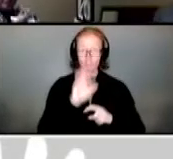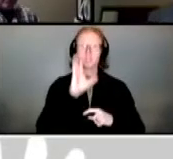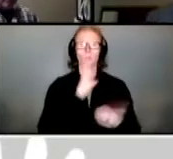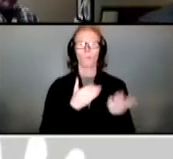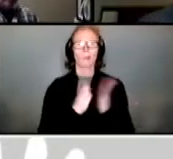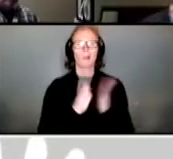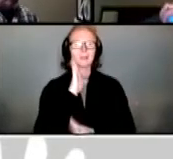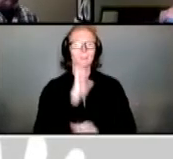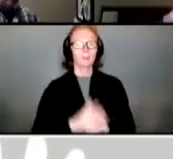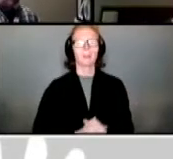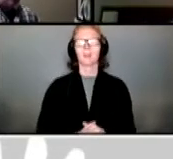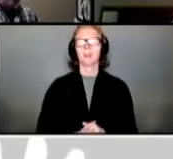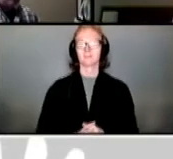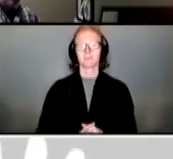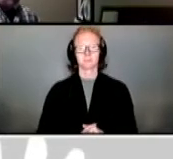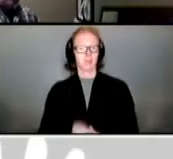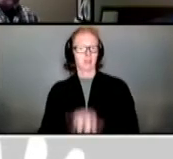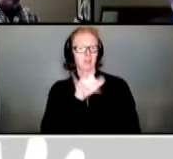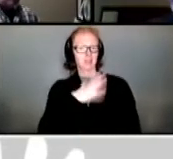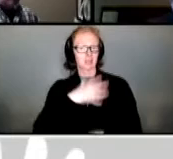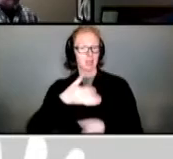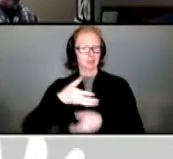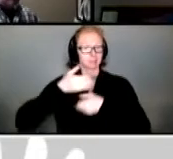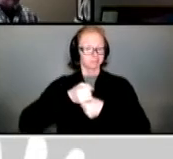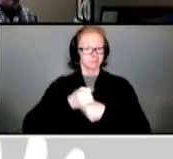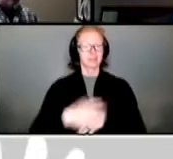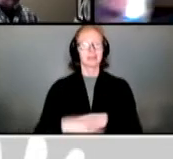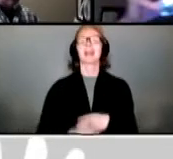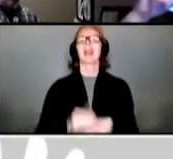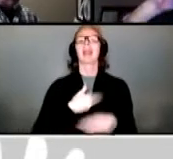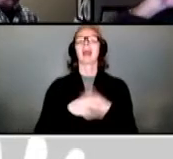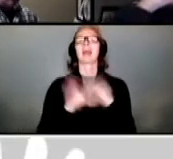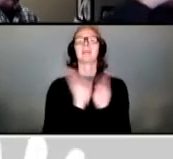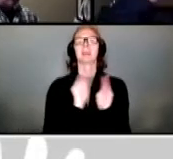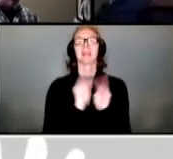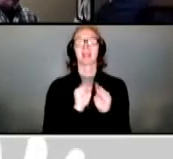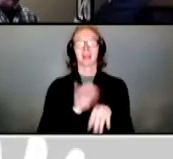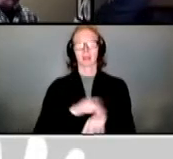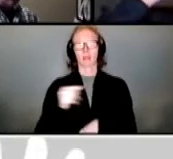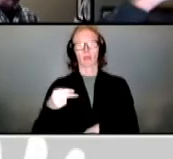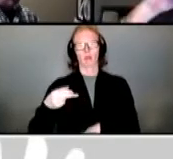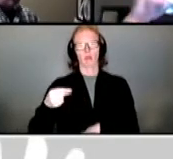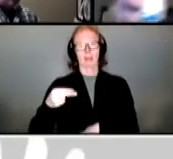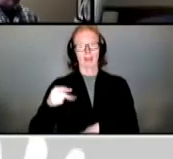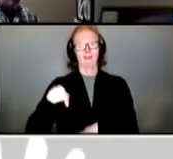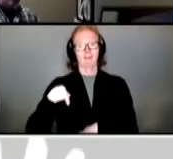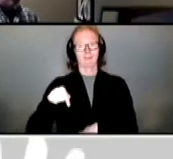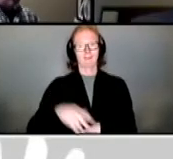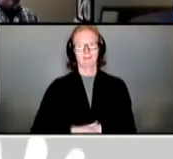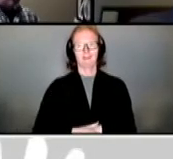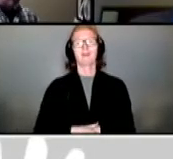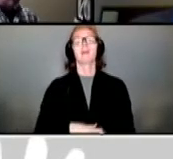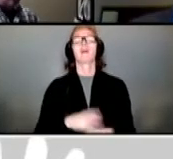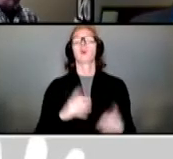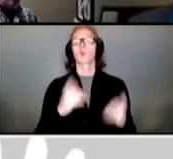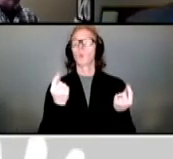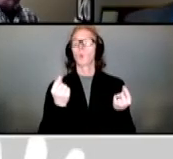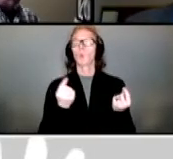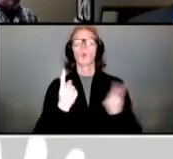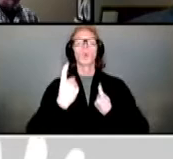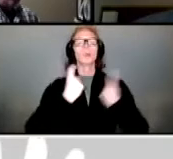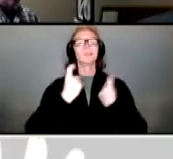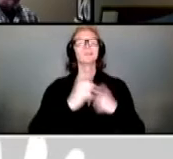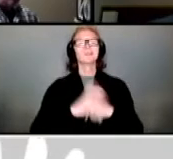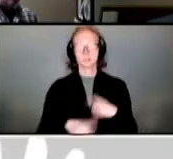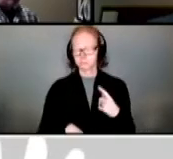much the synopsis. The next meeting, which will be Thursday, will be some follow-up questions,